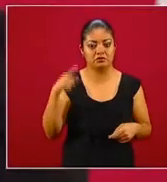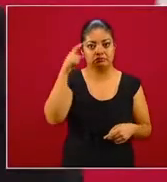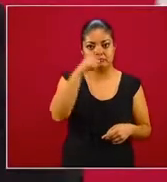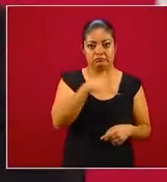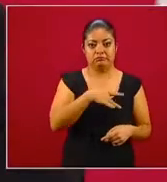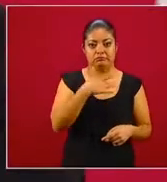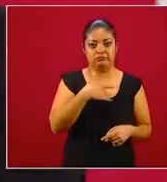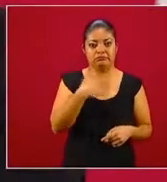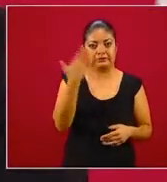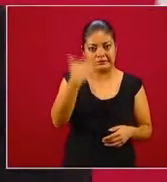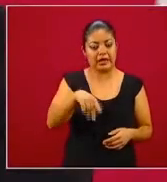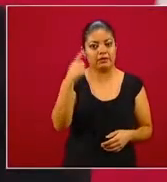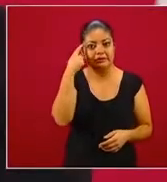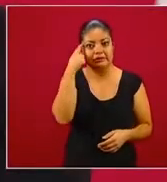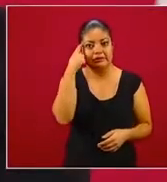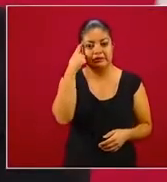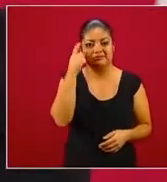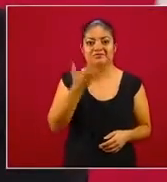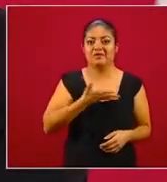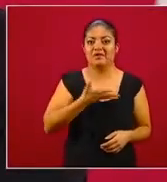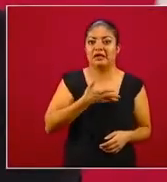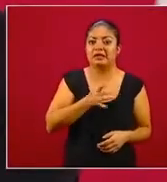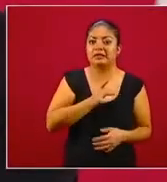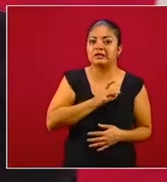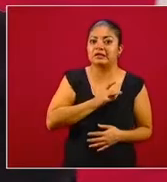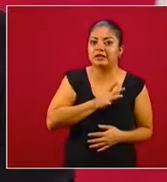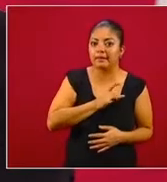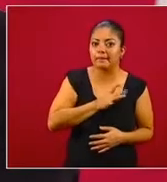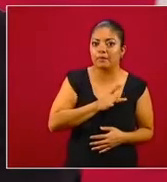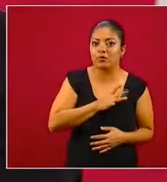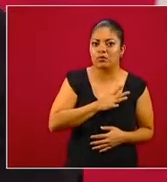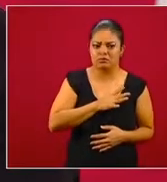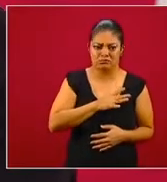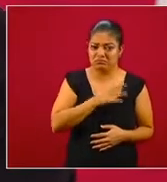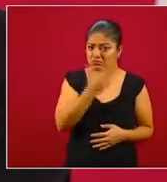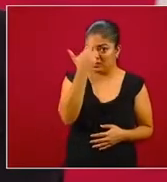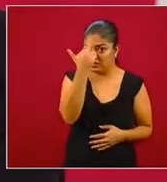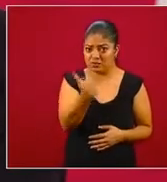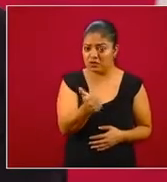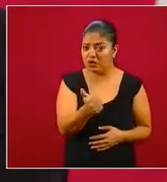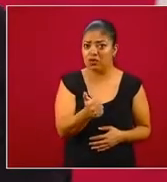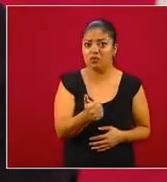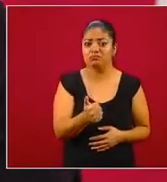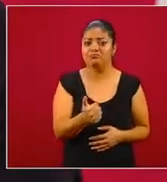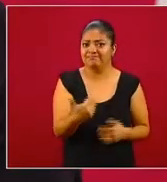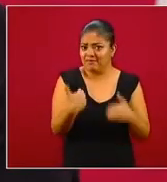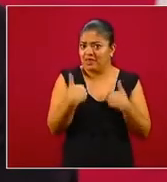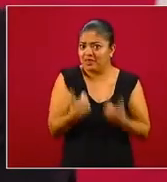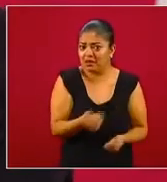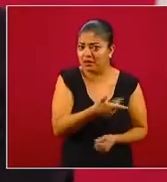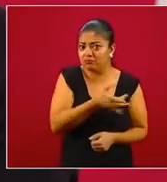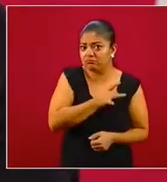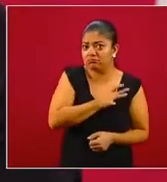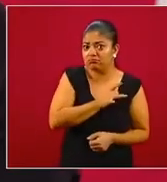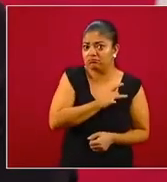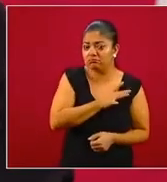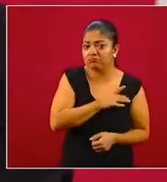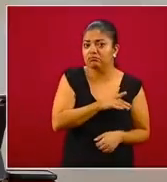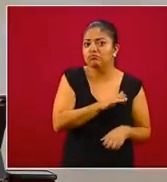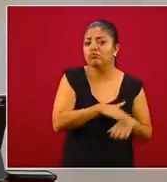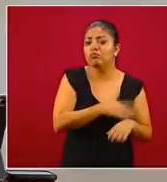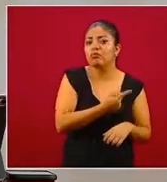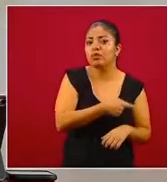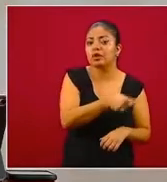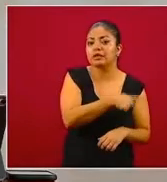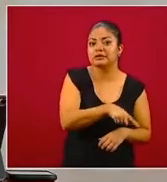going que on, tiene and un there's temor a fear that is absolutamente totally legítimo, legitimate absolutamente and comprensible understandable. de ser